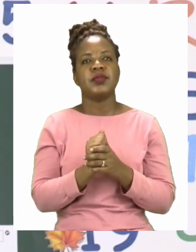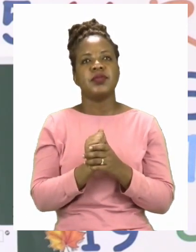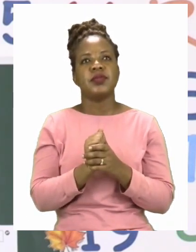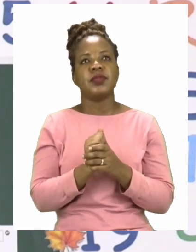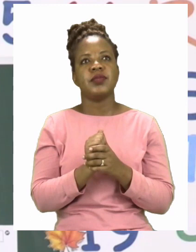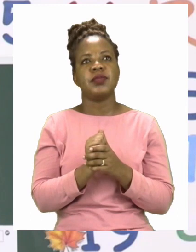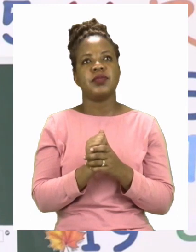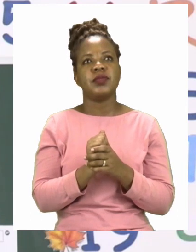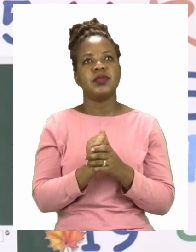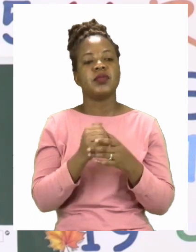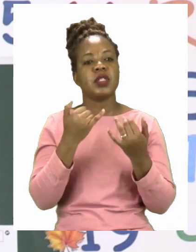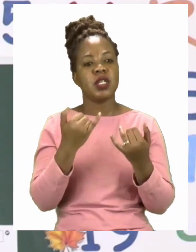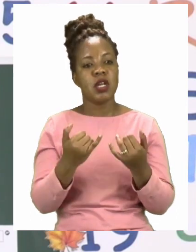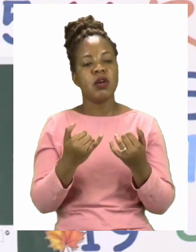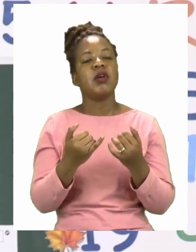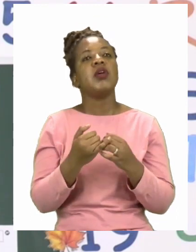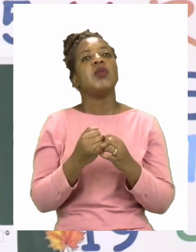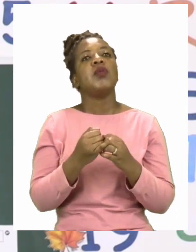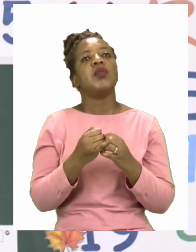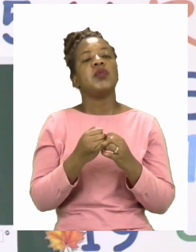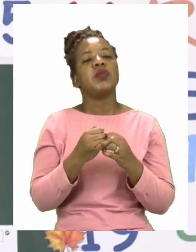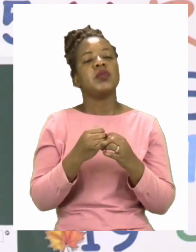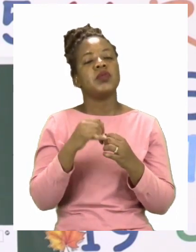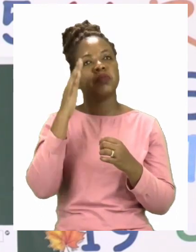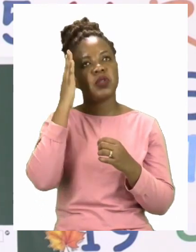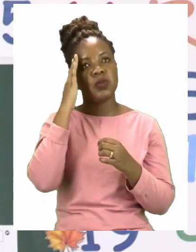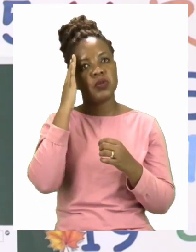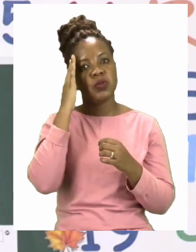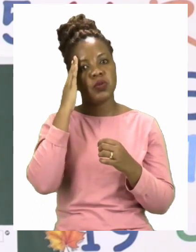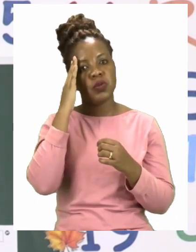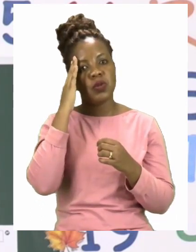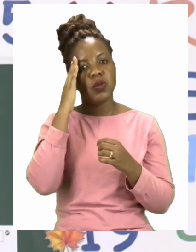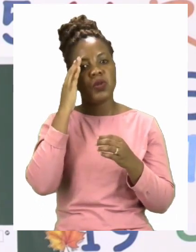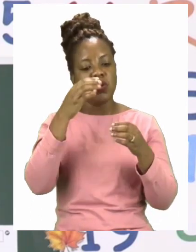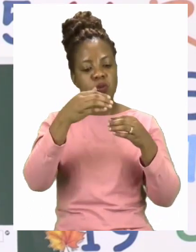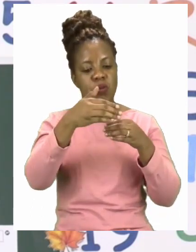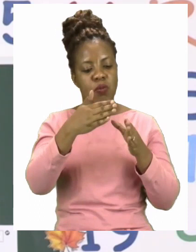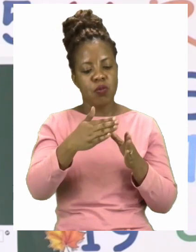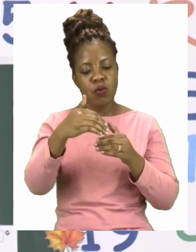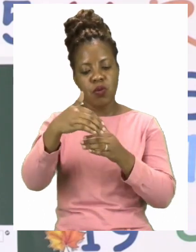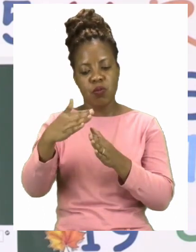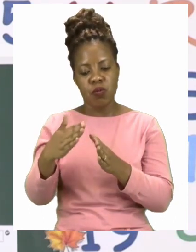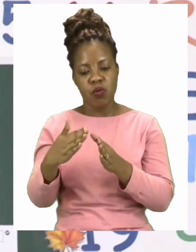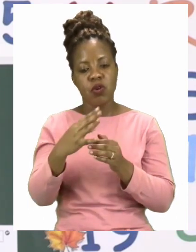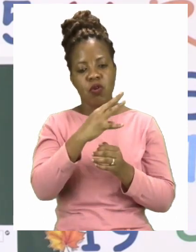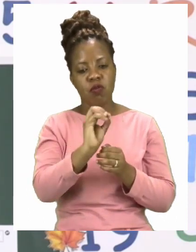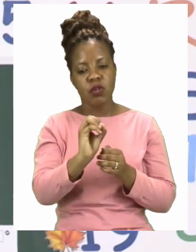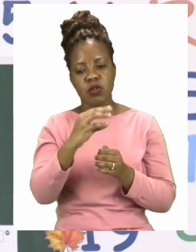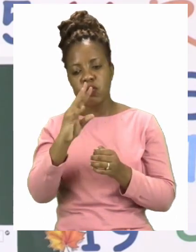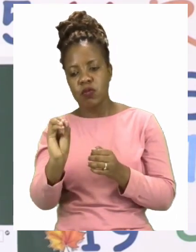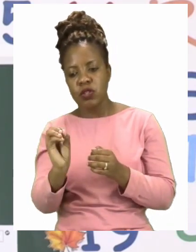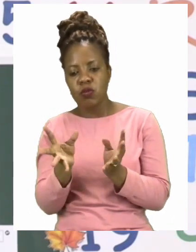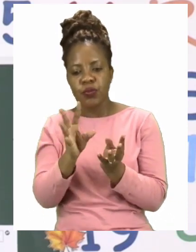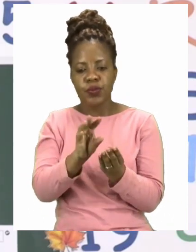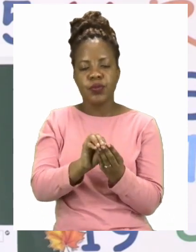This will give us the total number of boxes, or the pencils inside the 2